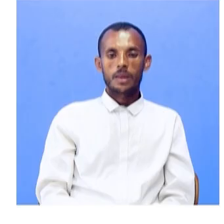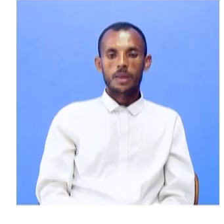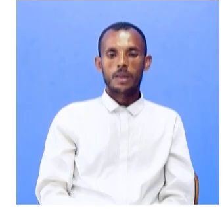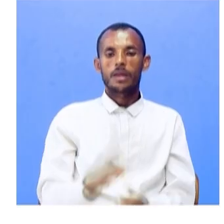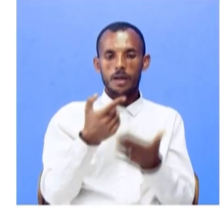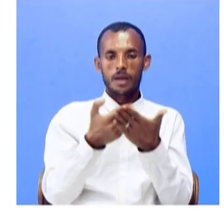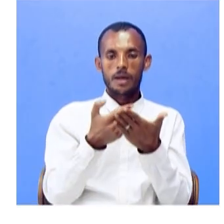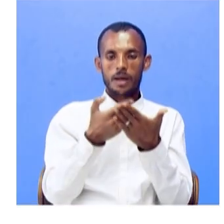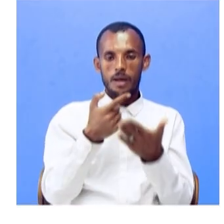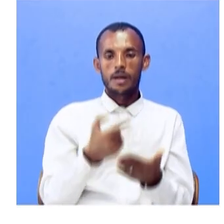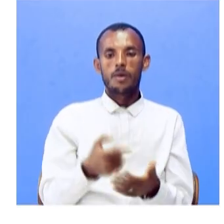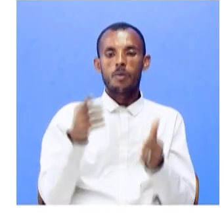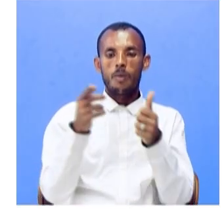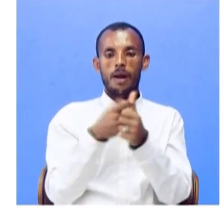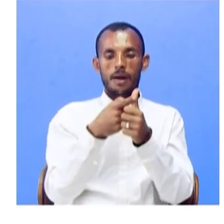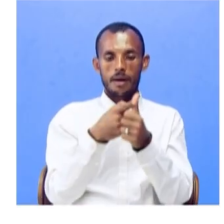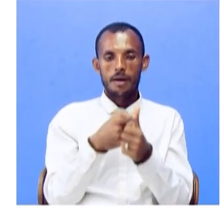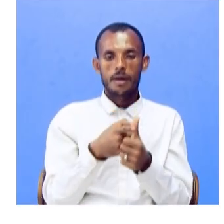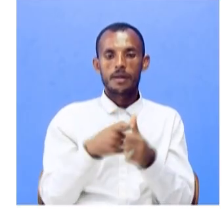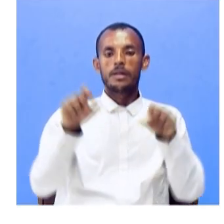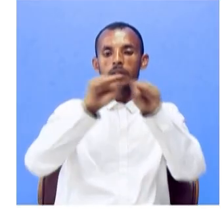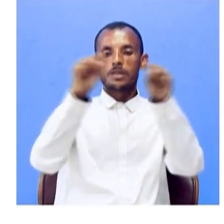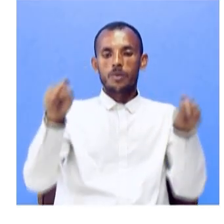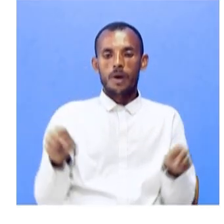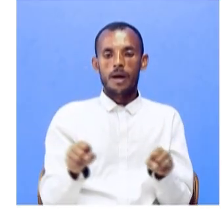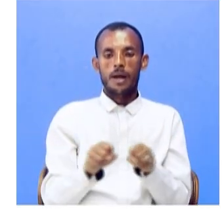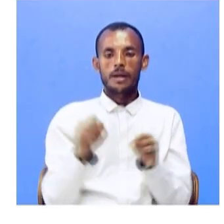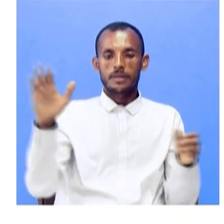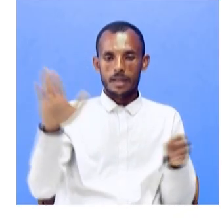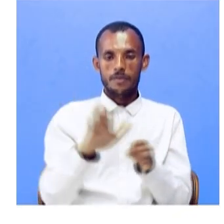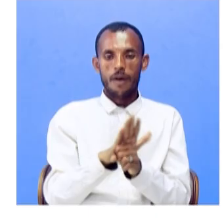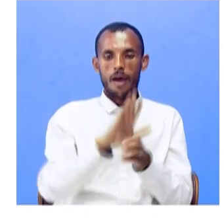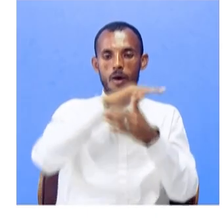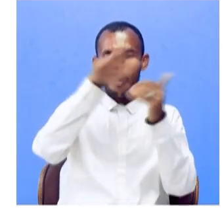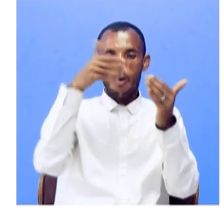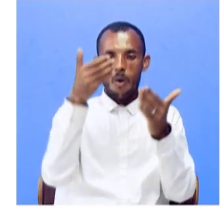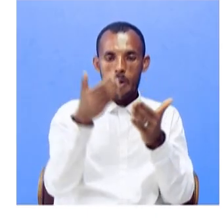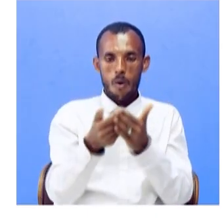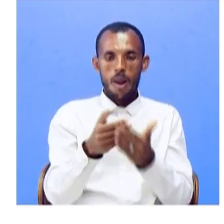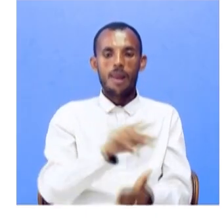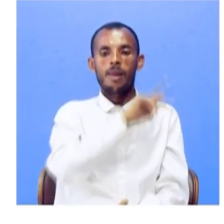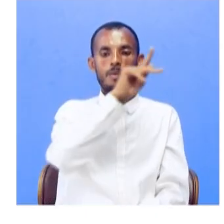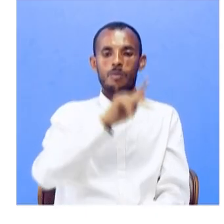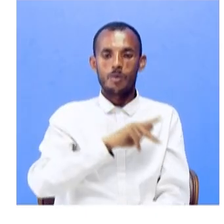So here, 1, square satisfies all properties. Square